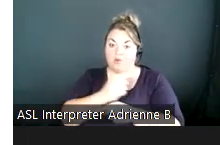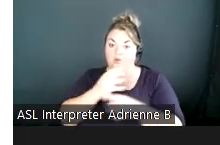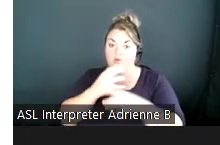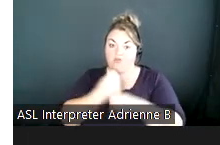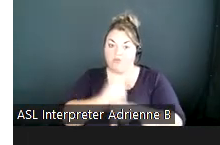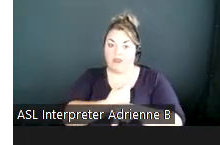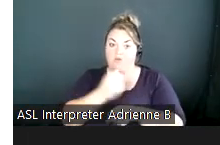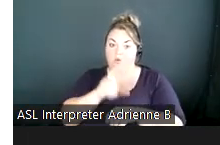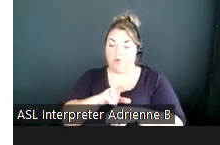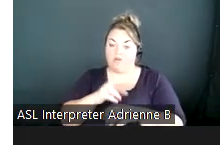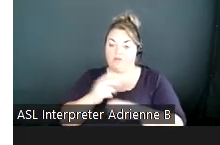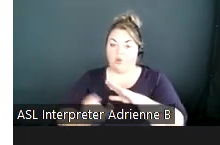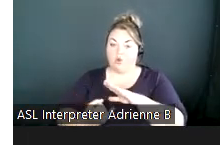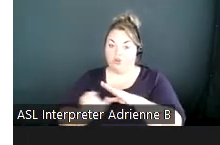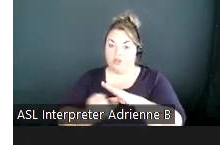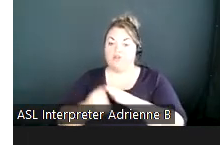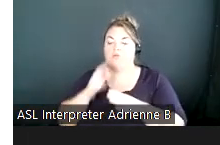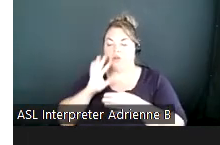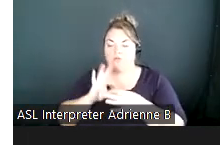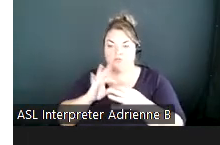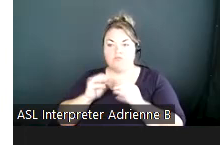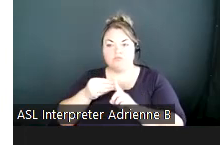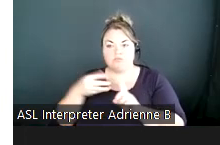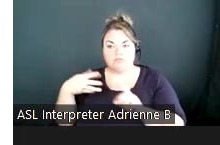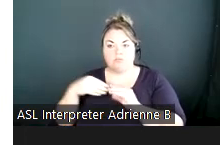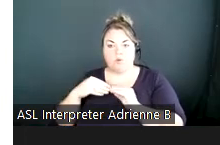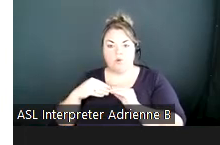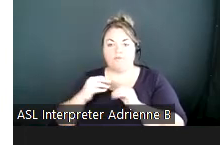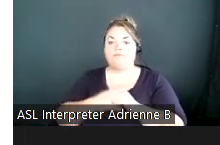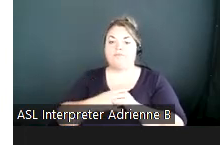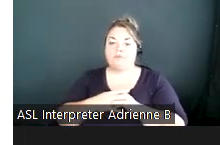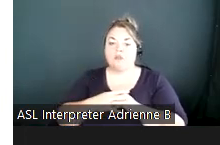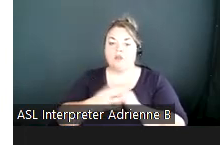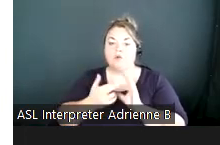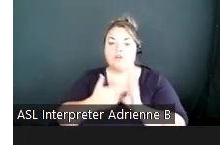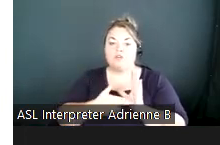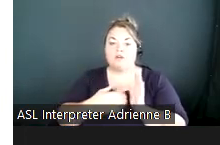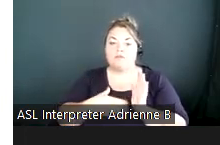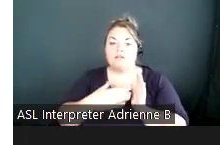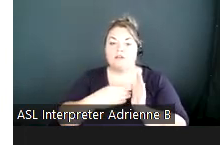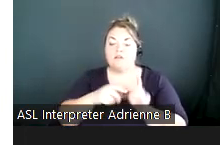that restraint and seclusion, register complaints, and also their right